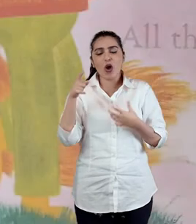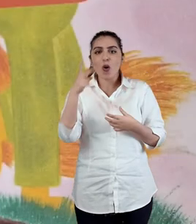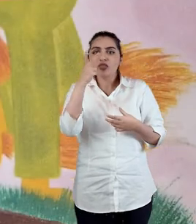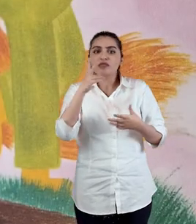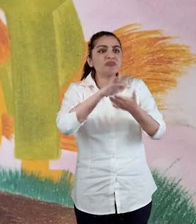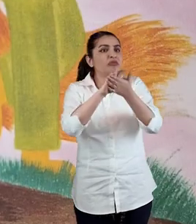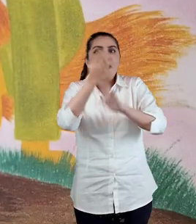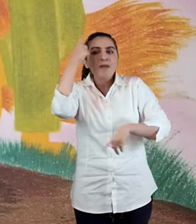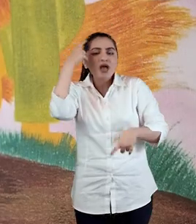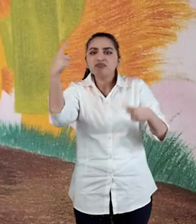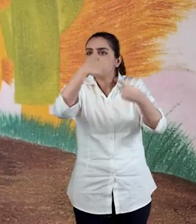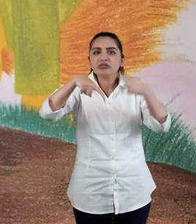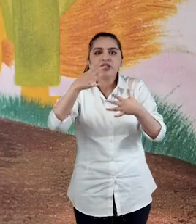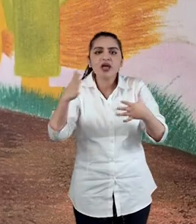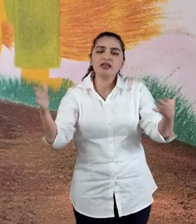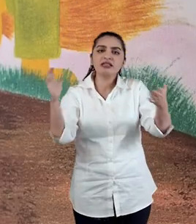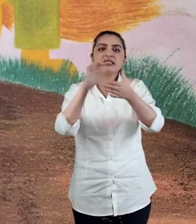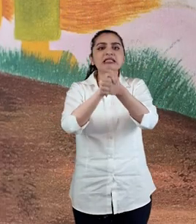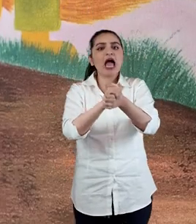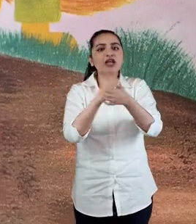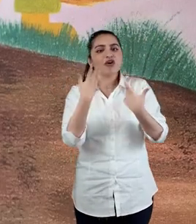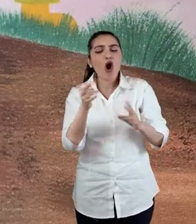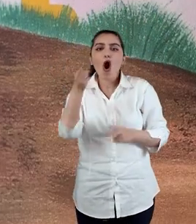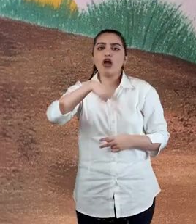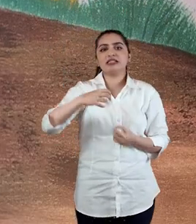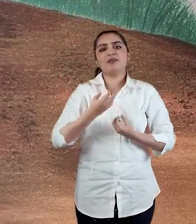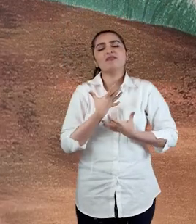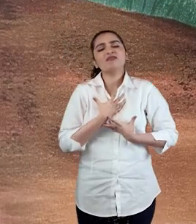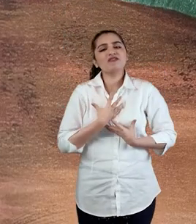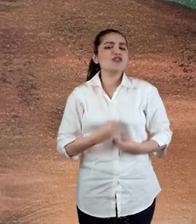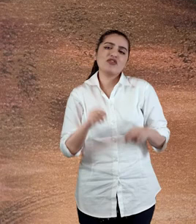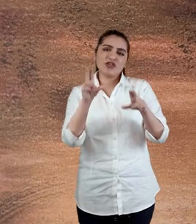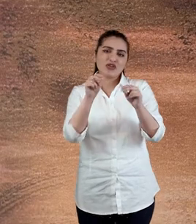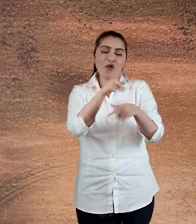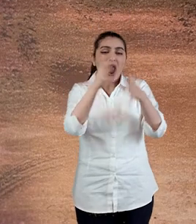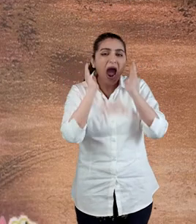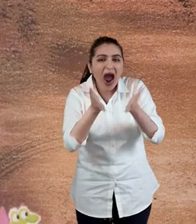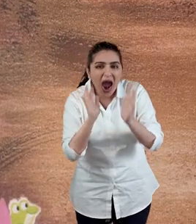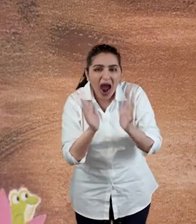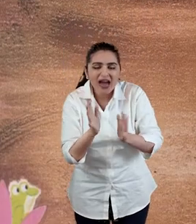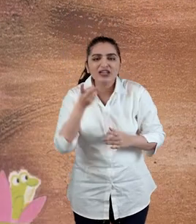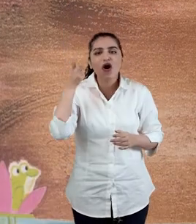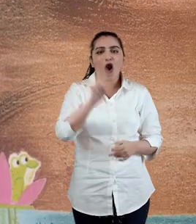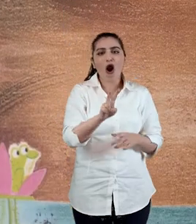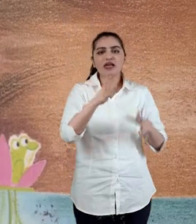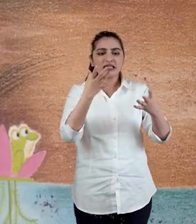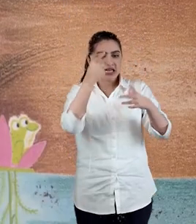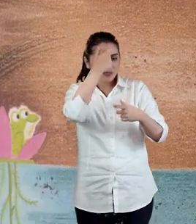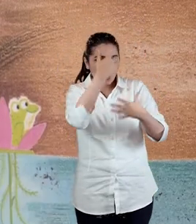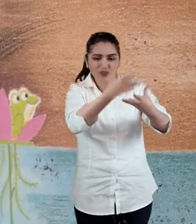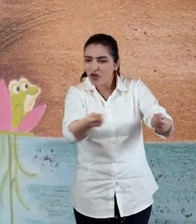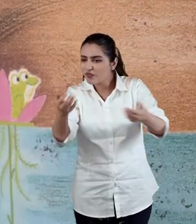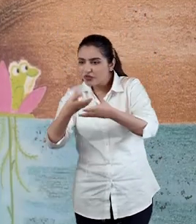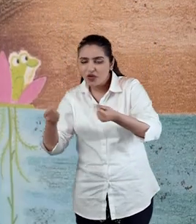They laughed as they worked to clear everything up, and Mole marveled at what can come out of bad luck.